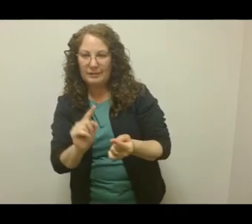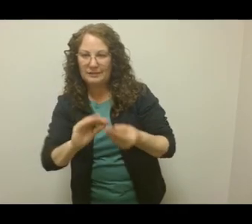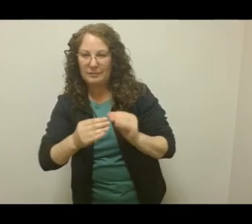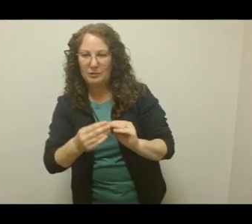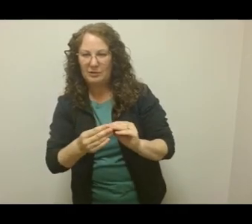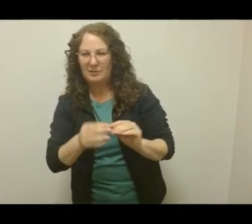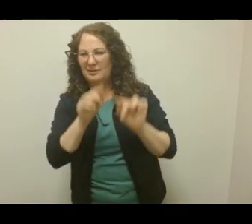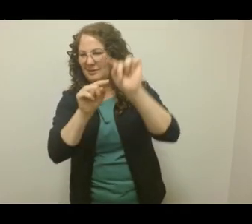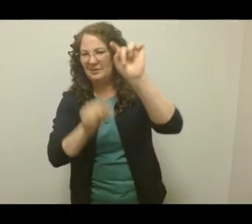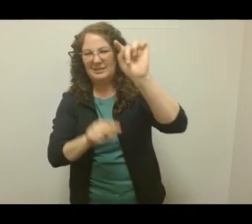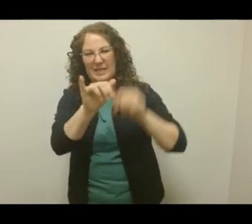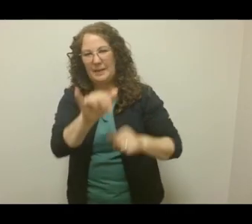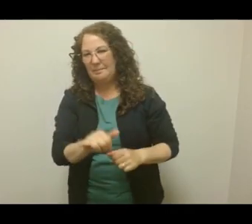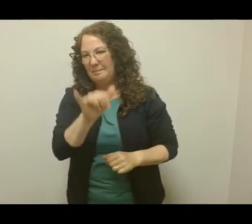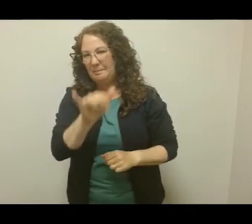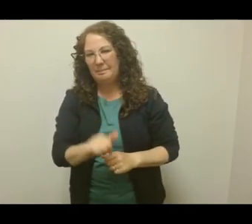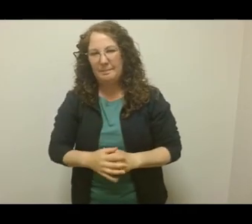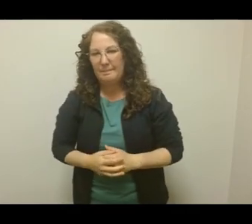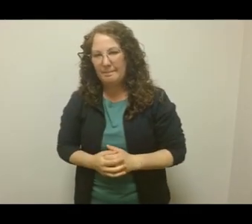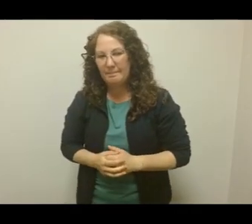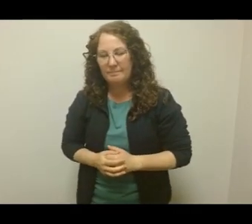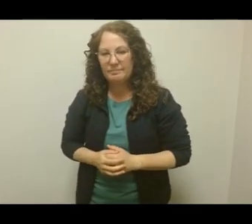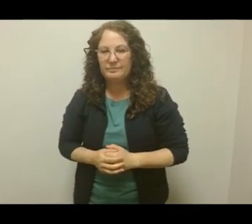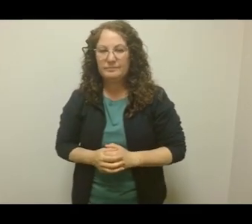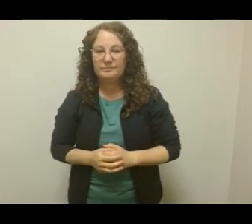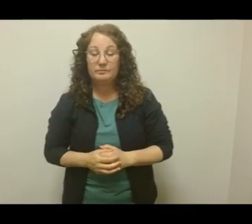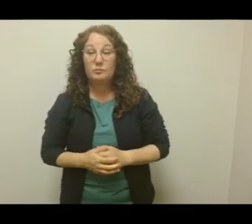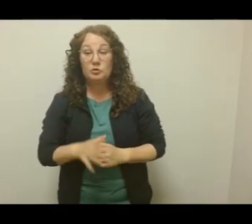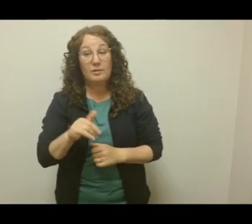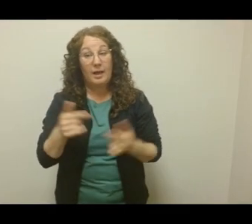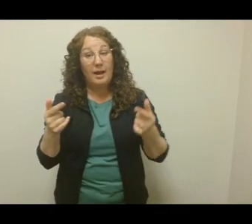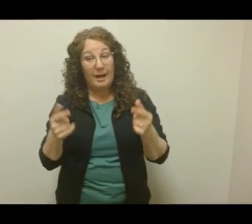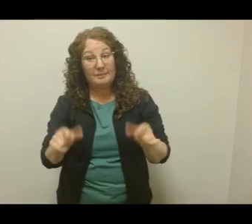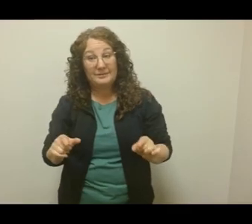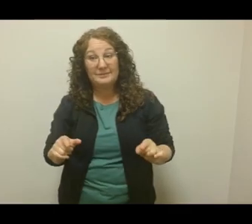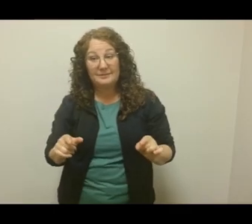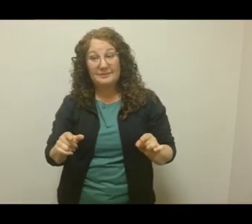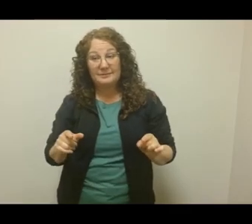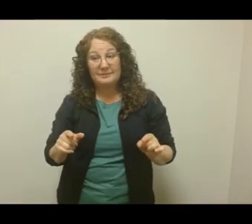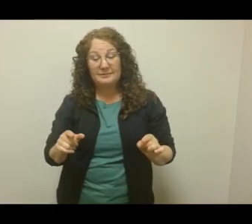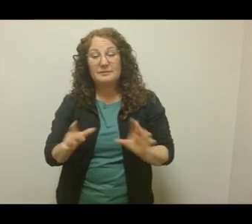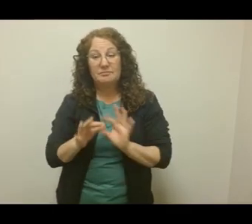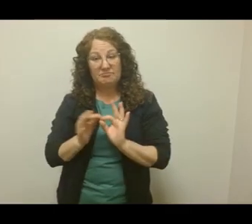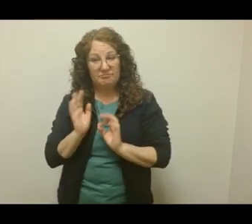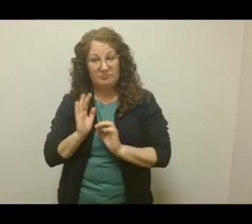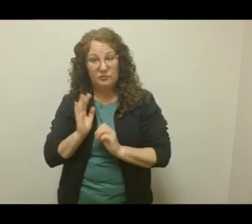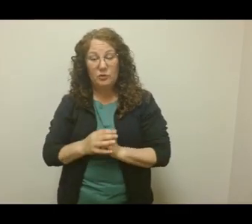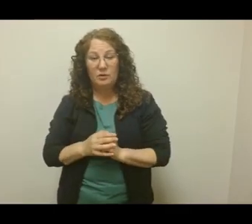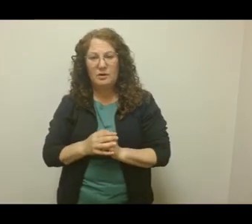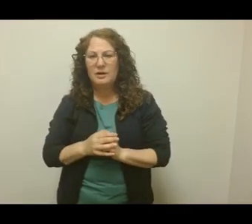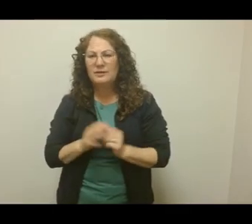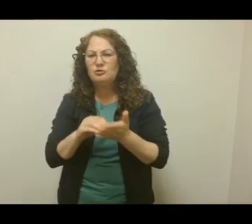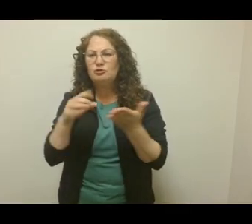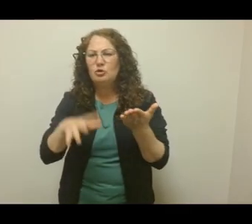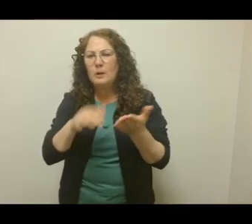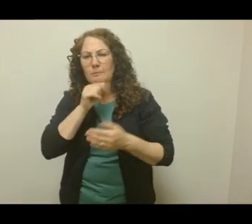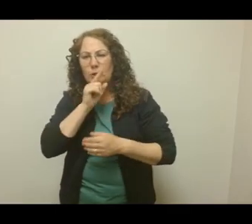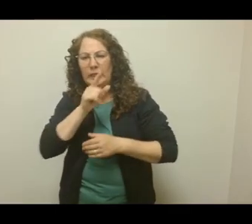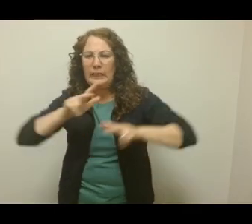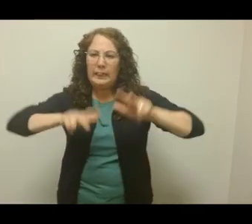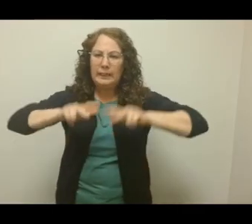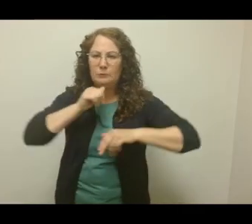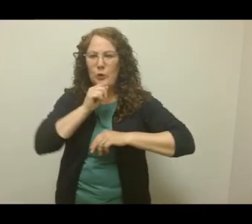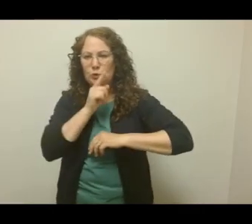very, very similar. So this happens, as I said before, when students maybe are not sure how to